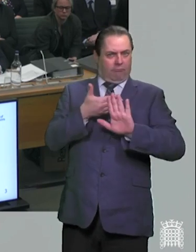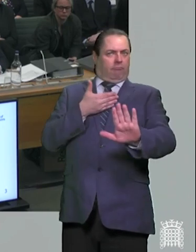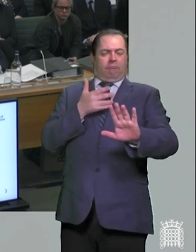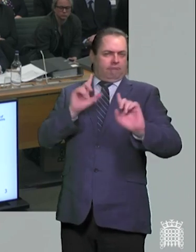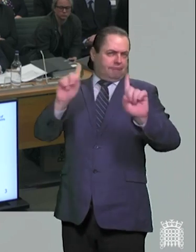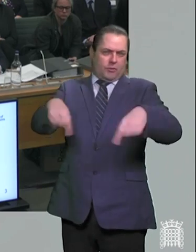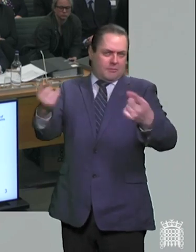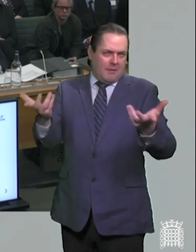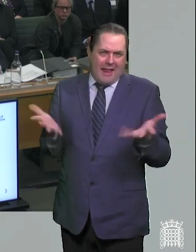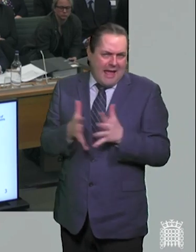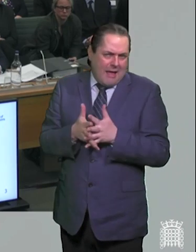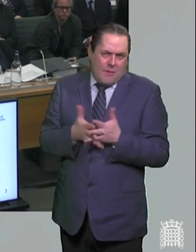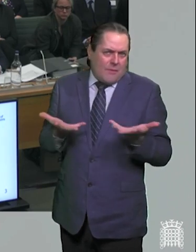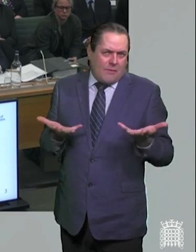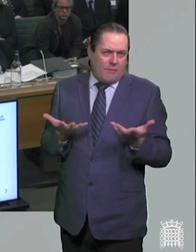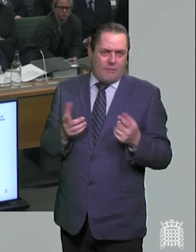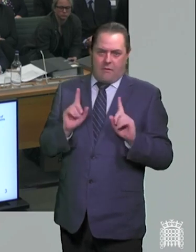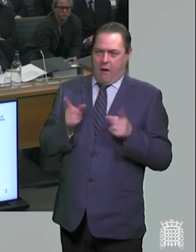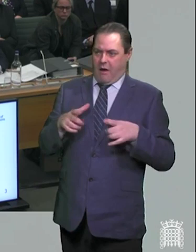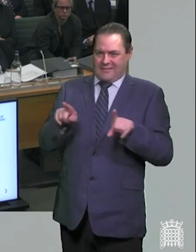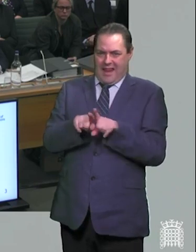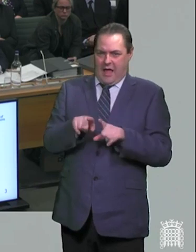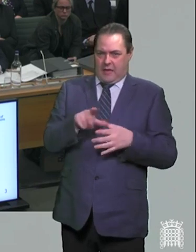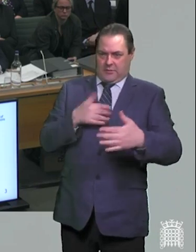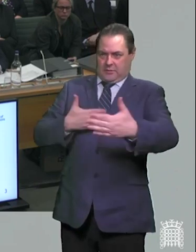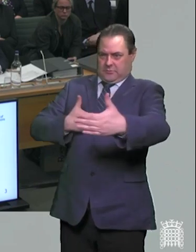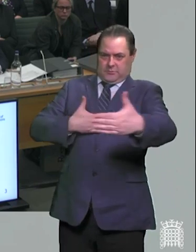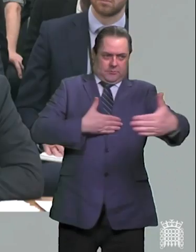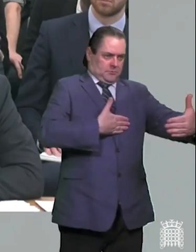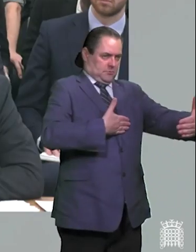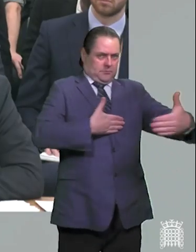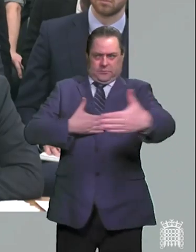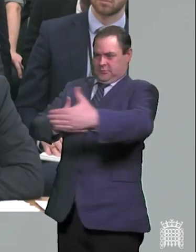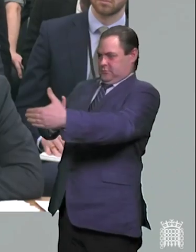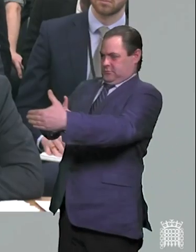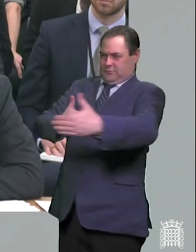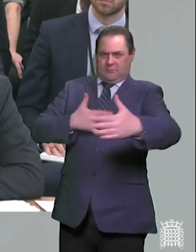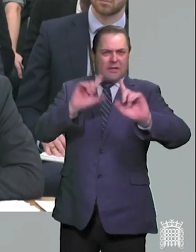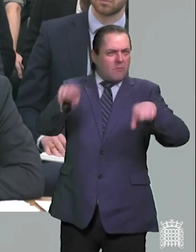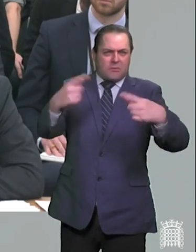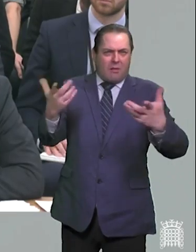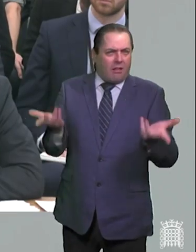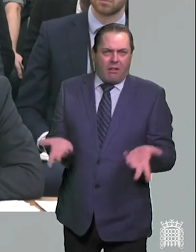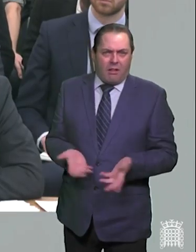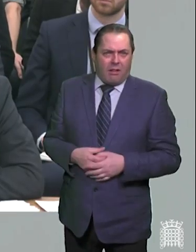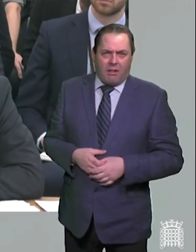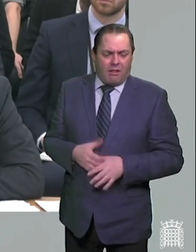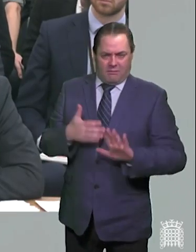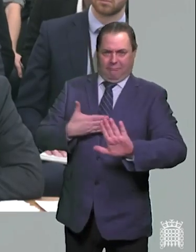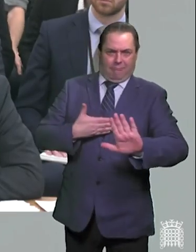distancing, as it were, with an electric force field around every individual. Now, this meeting